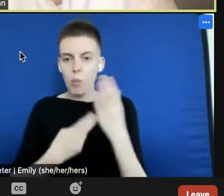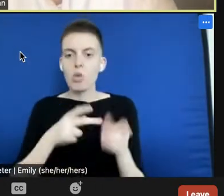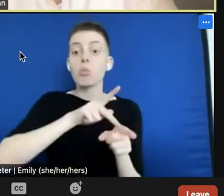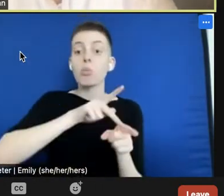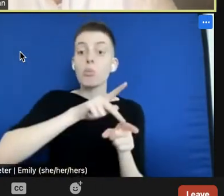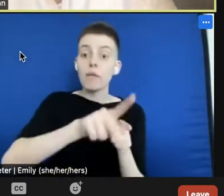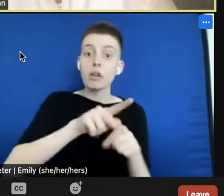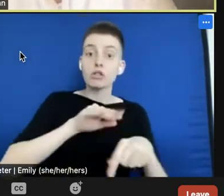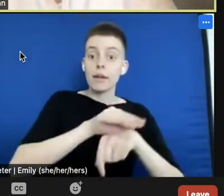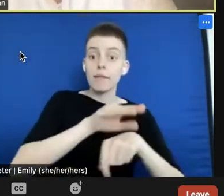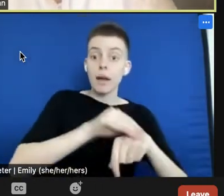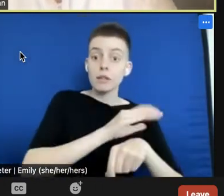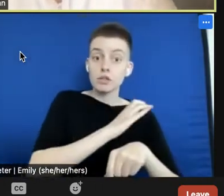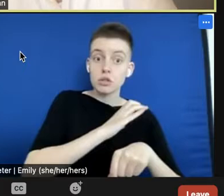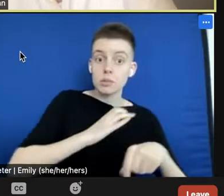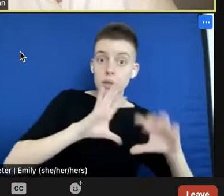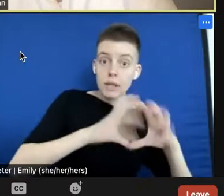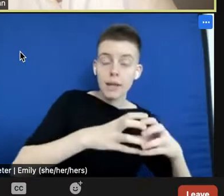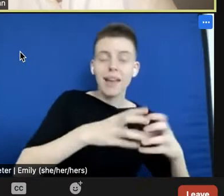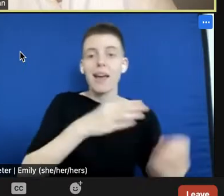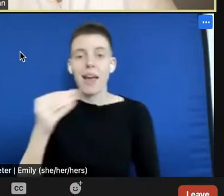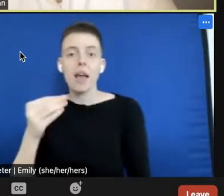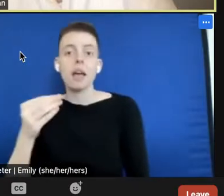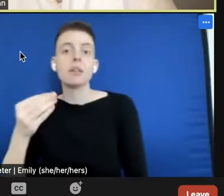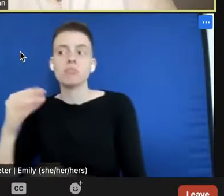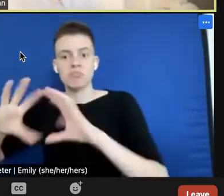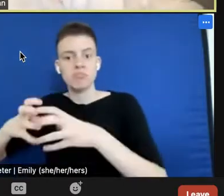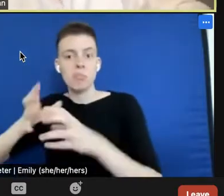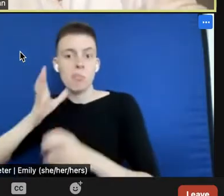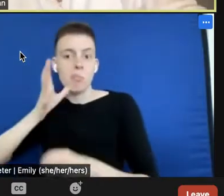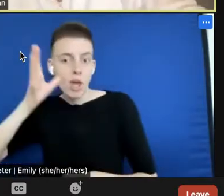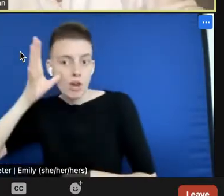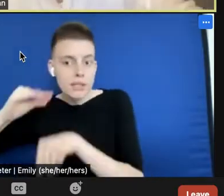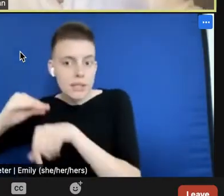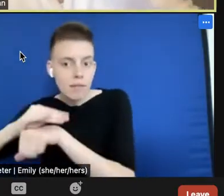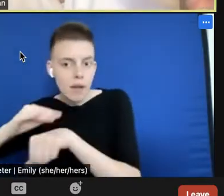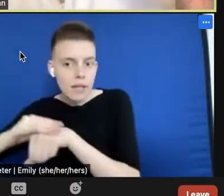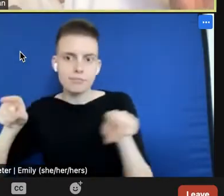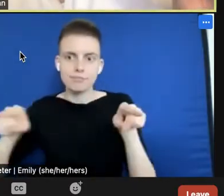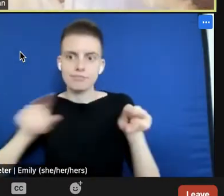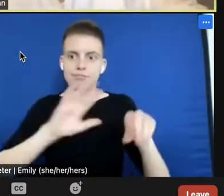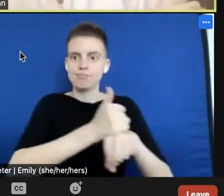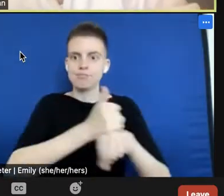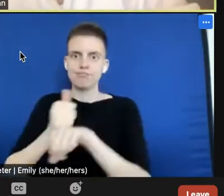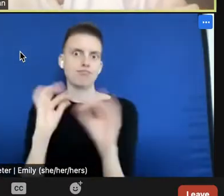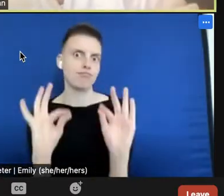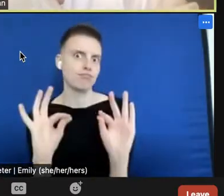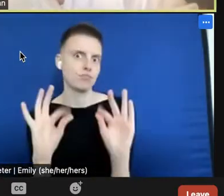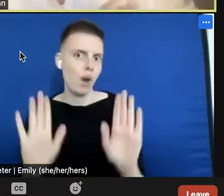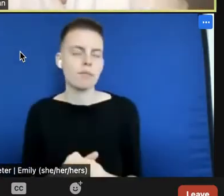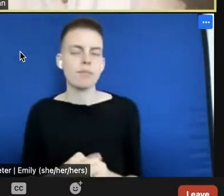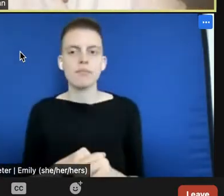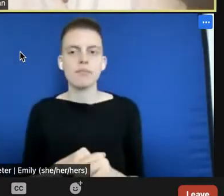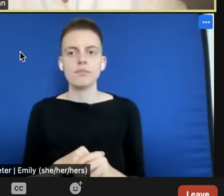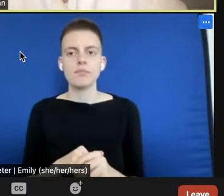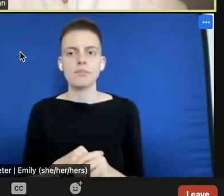parent advisory committee associated with this, so that's a good sign. Okay, and now I'm going to stop.